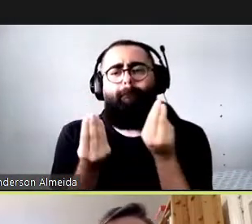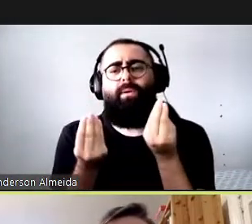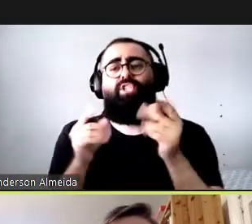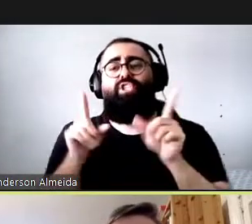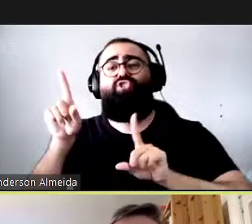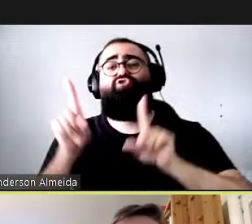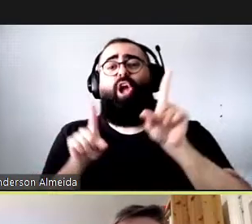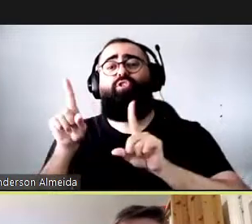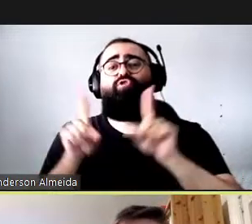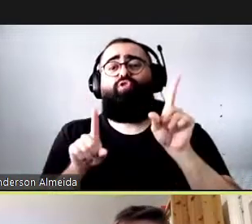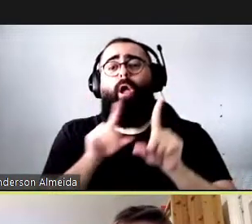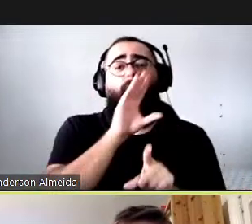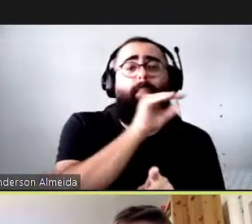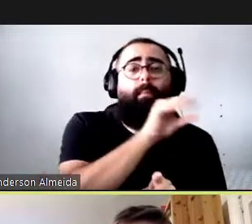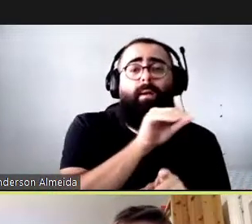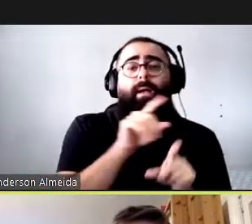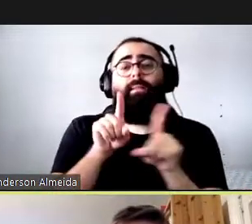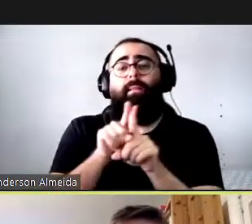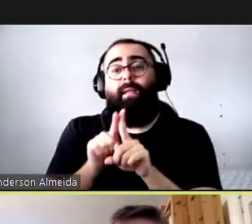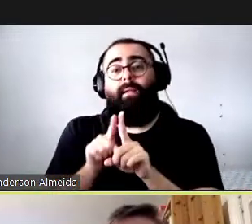pointing gesture coordinated with